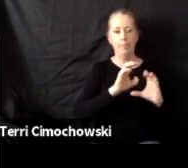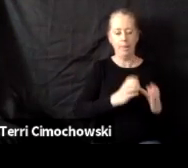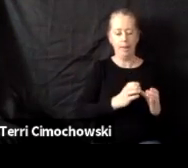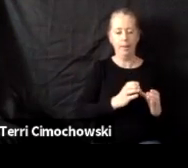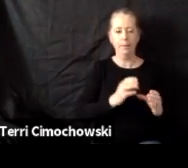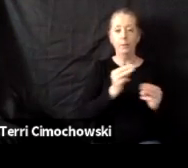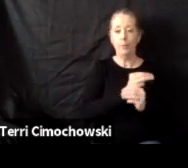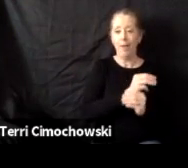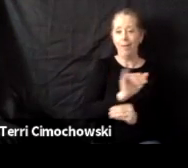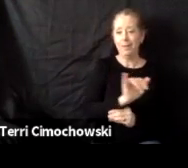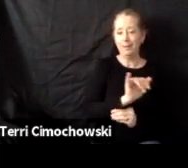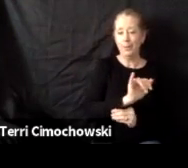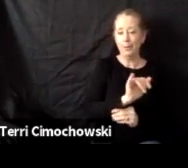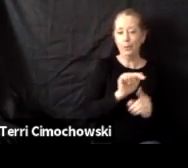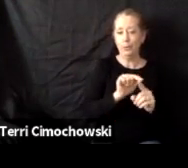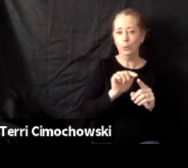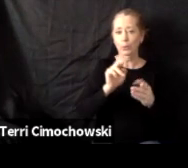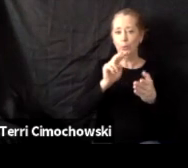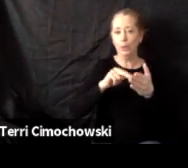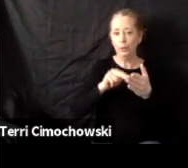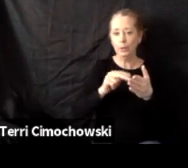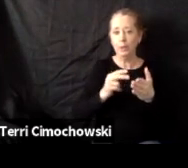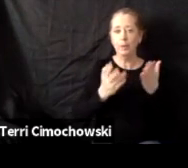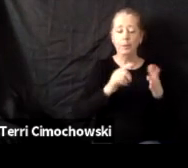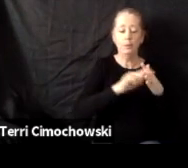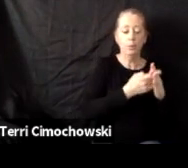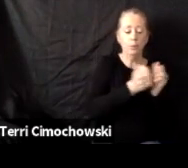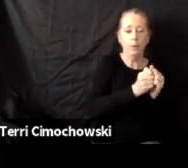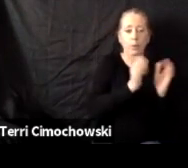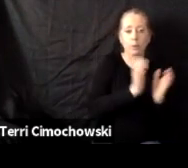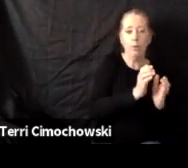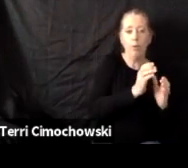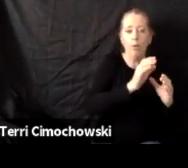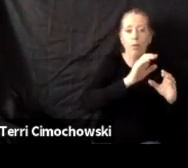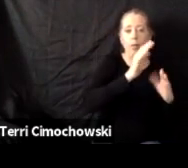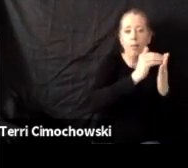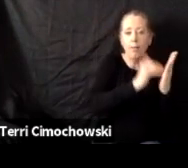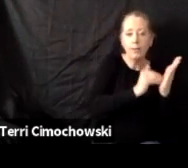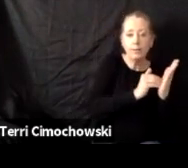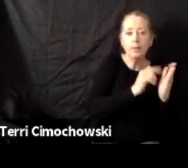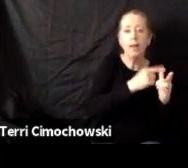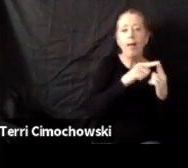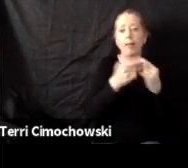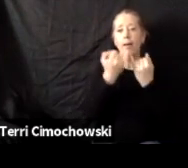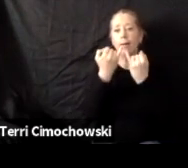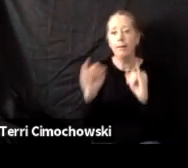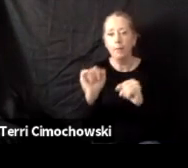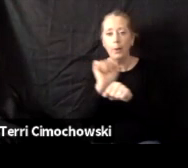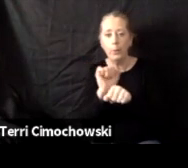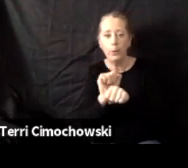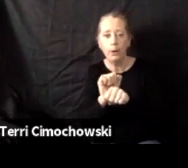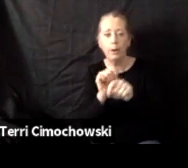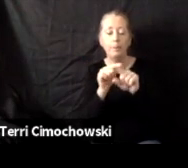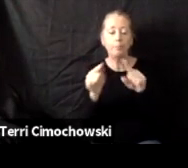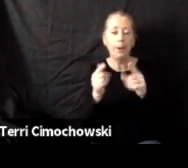similar. It might be that the teacher starts with the whole class with a mini lesson and then has students work independently, but the teacher might also be